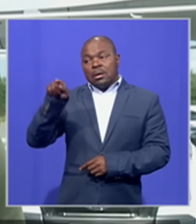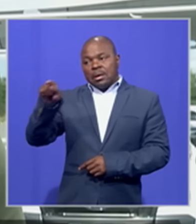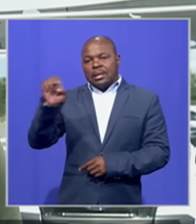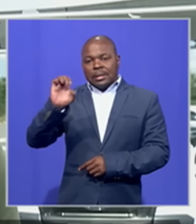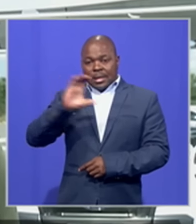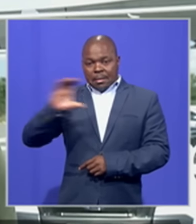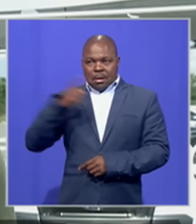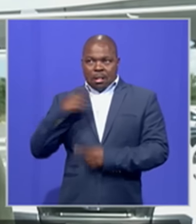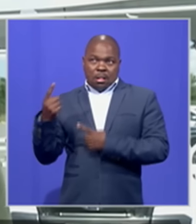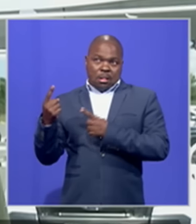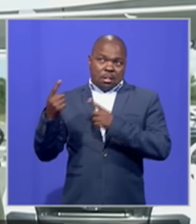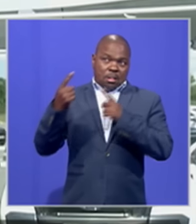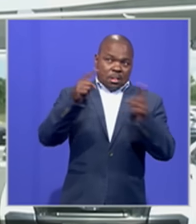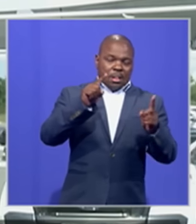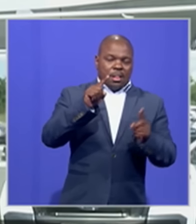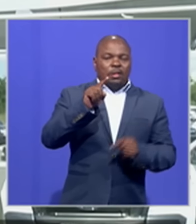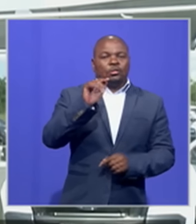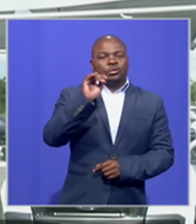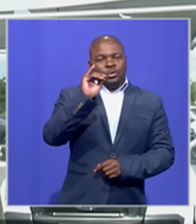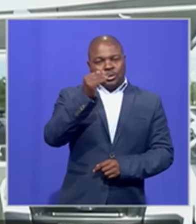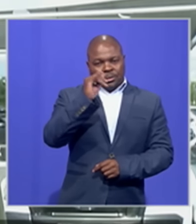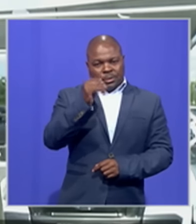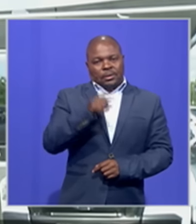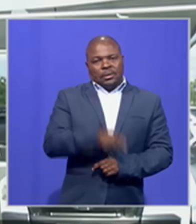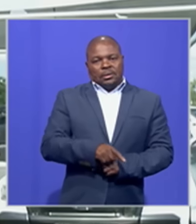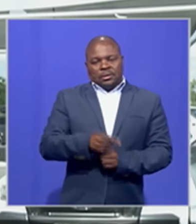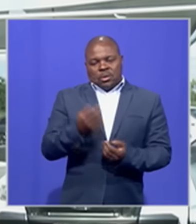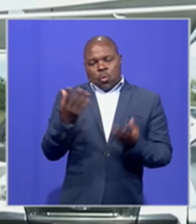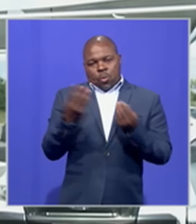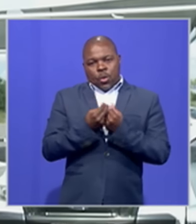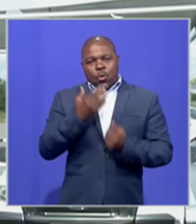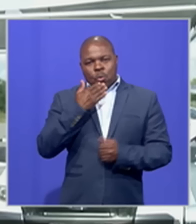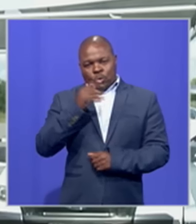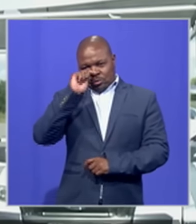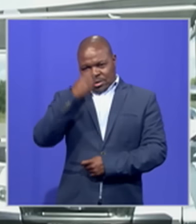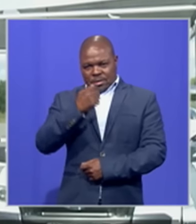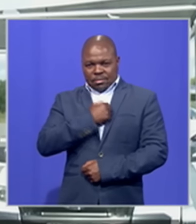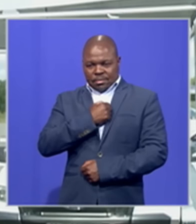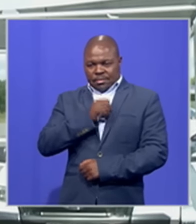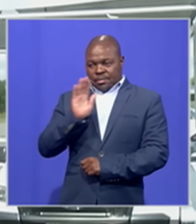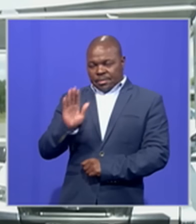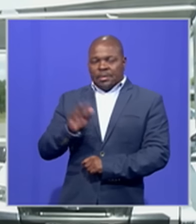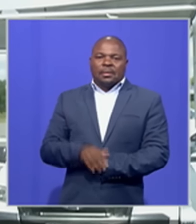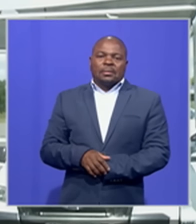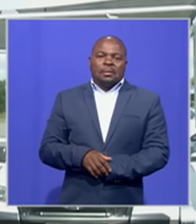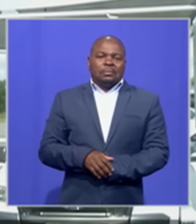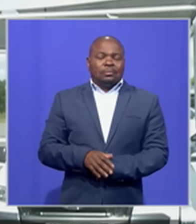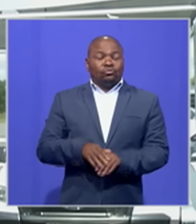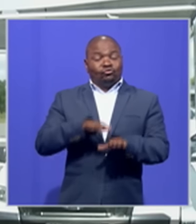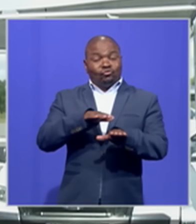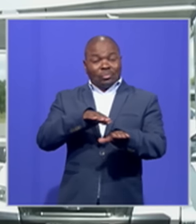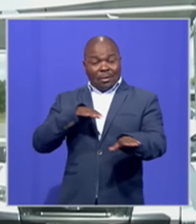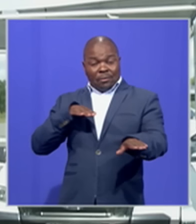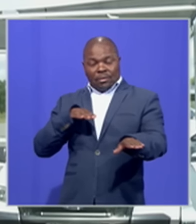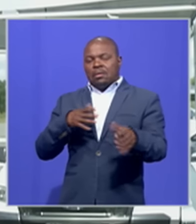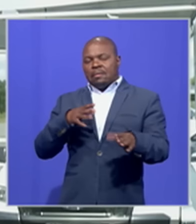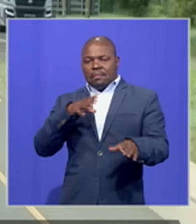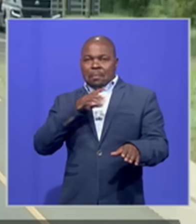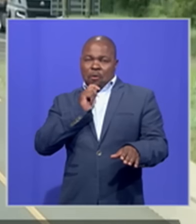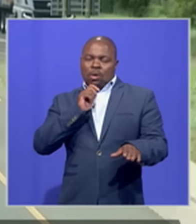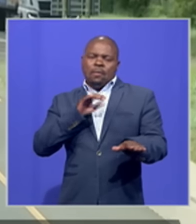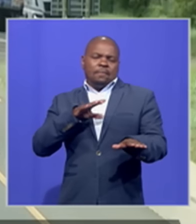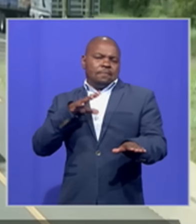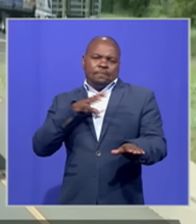to Joburg, accompanying our son. The traffic was fine in the